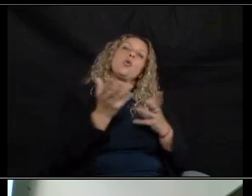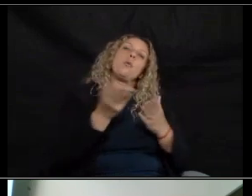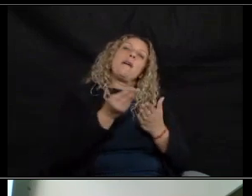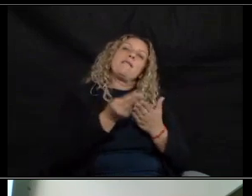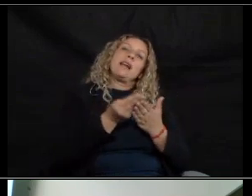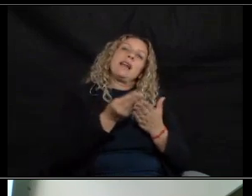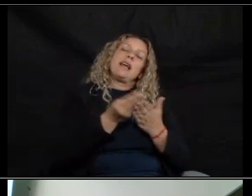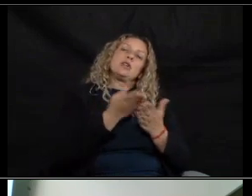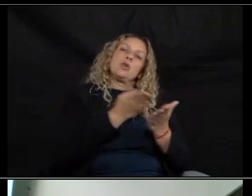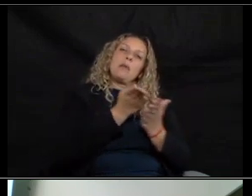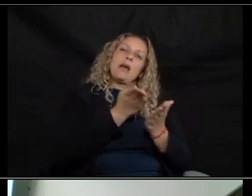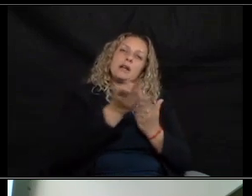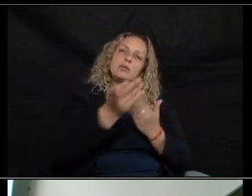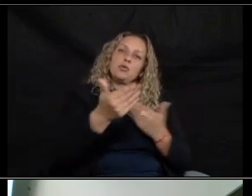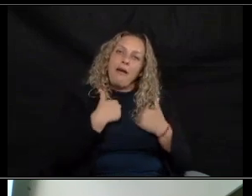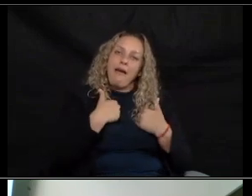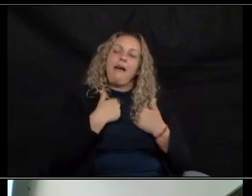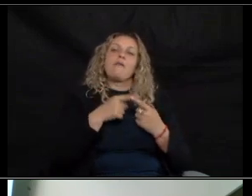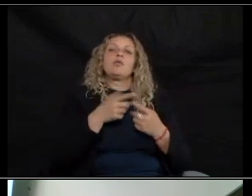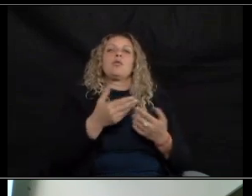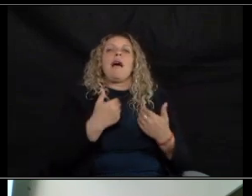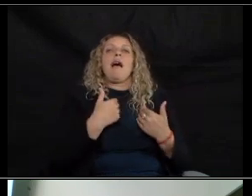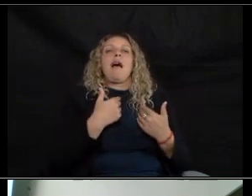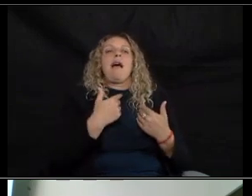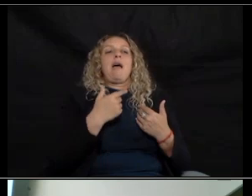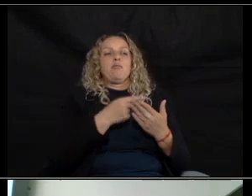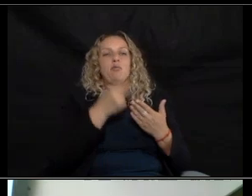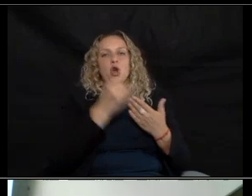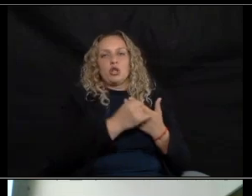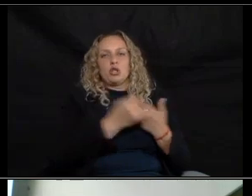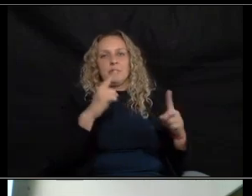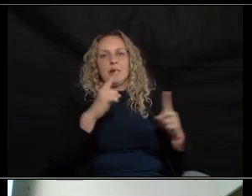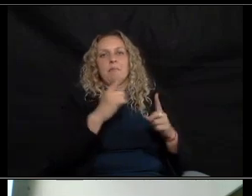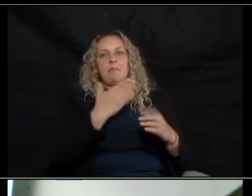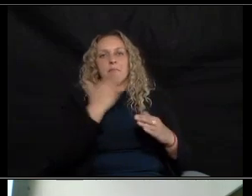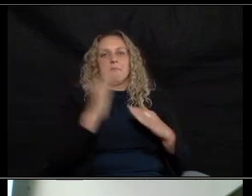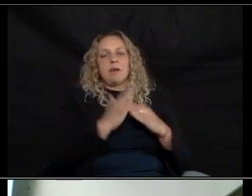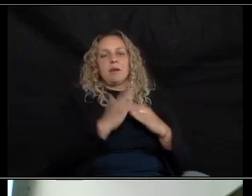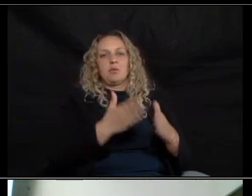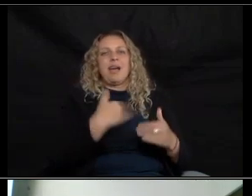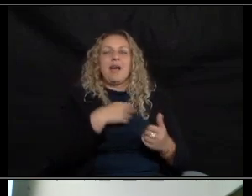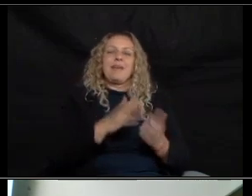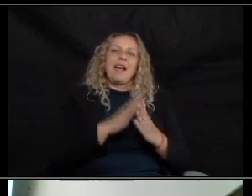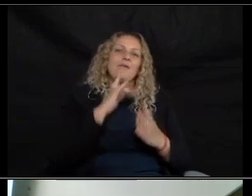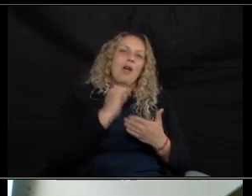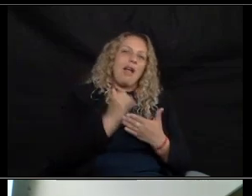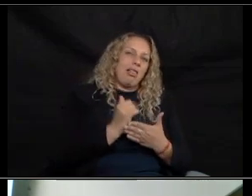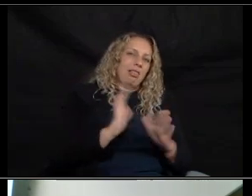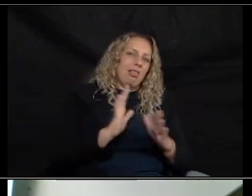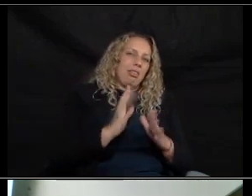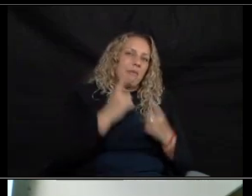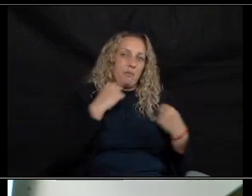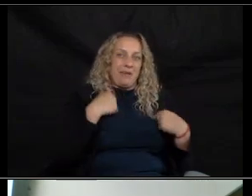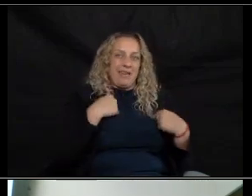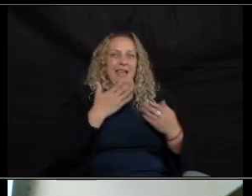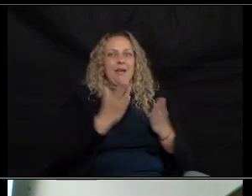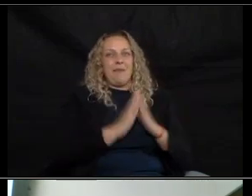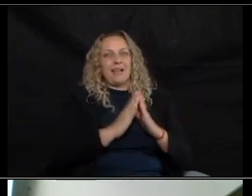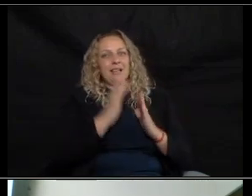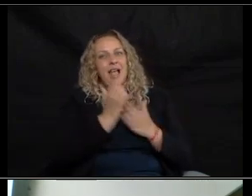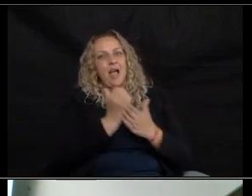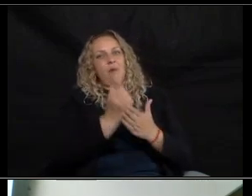financial mechanism you have to get this project done in the best way. I'm not asking for help for me. I'm asking